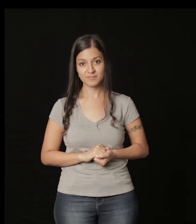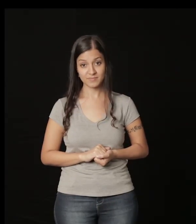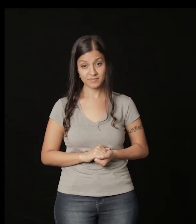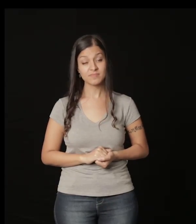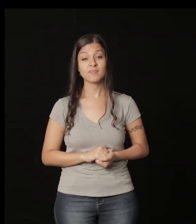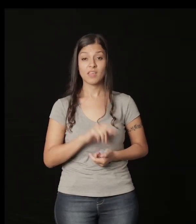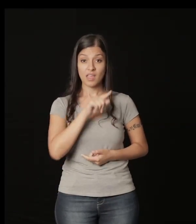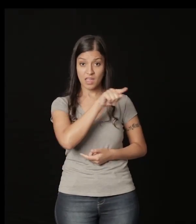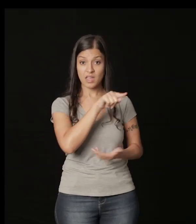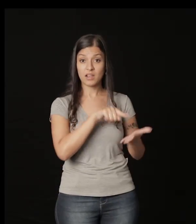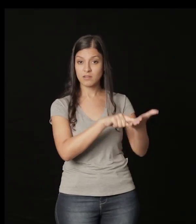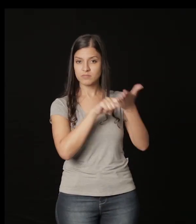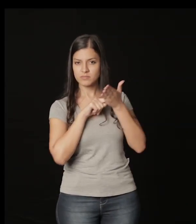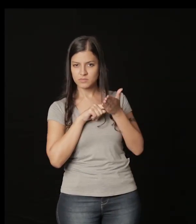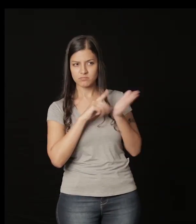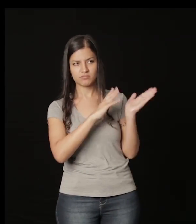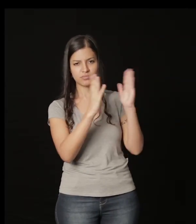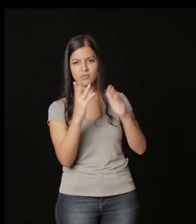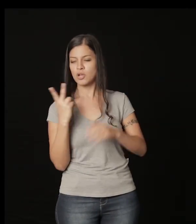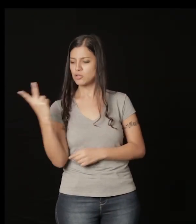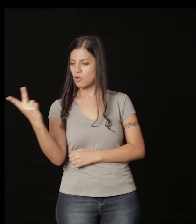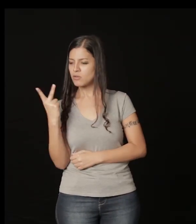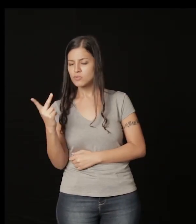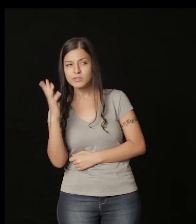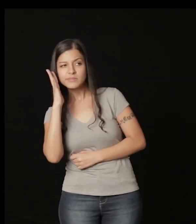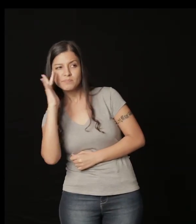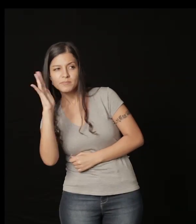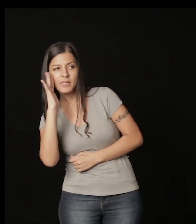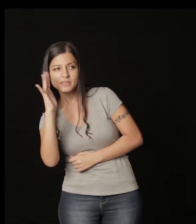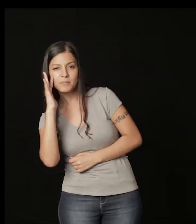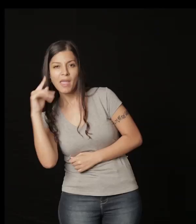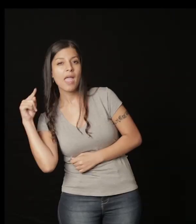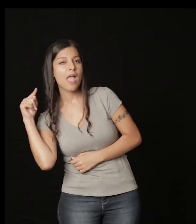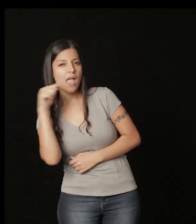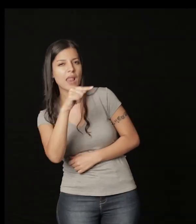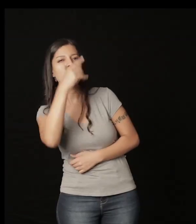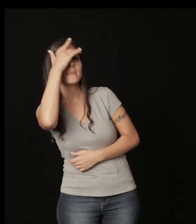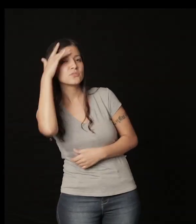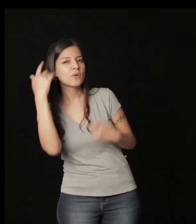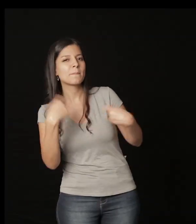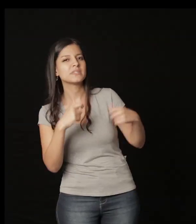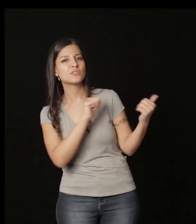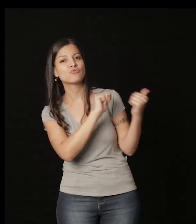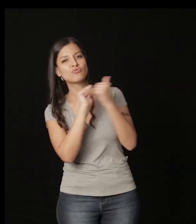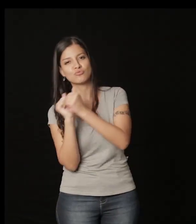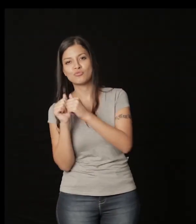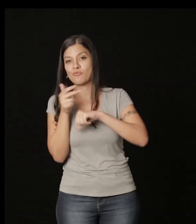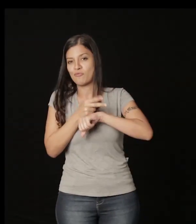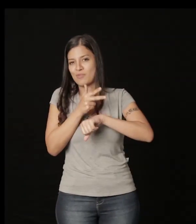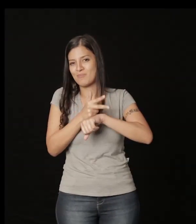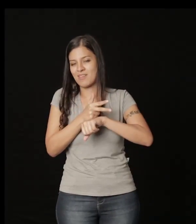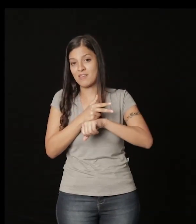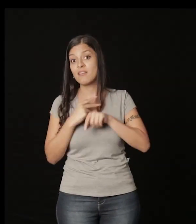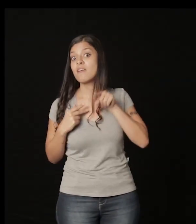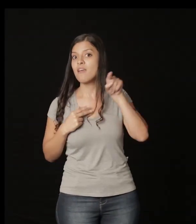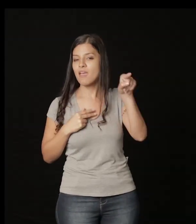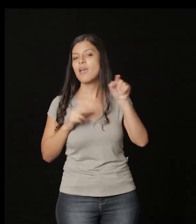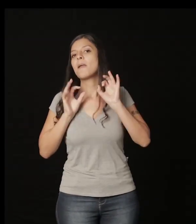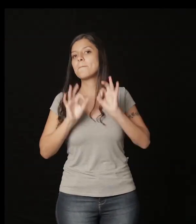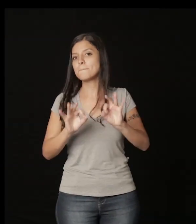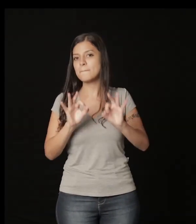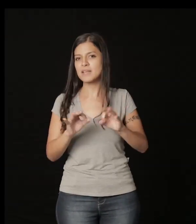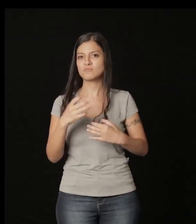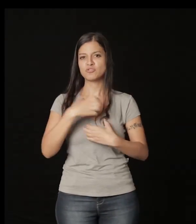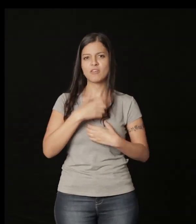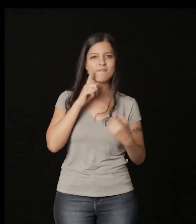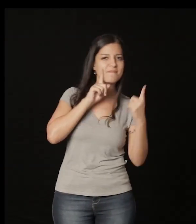solution, really. She presented herself to us. And we thought, this is the person we have to take with us, because she can